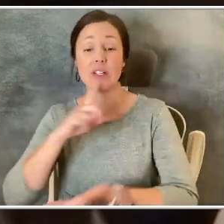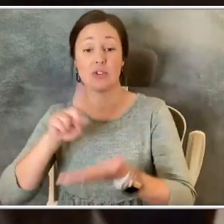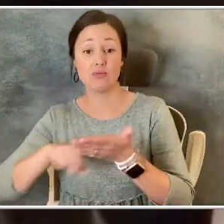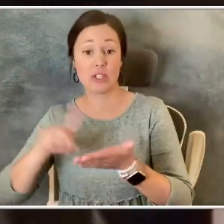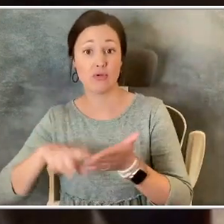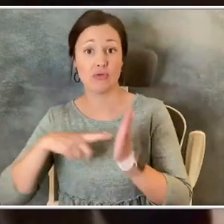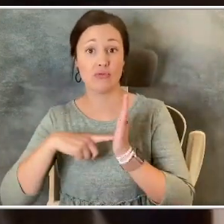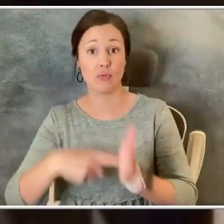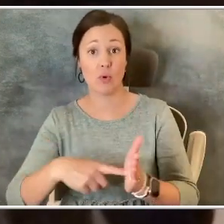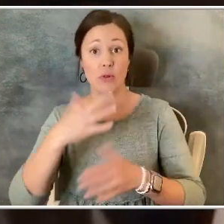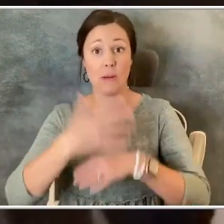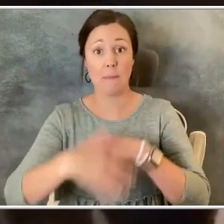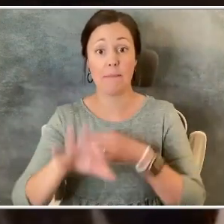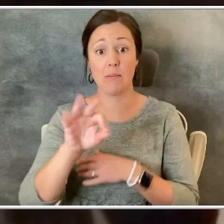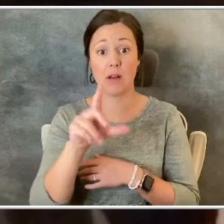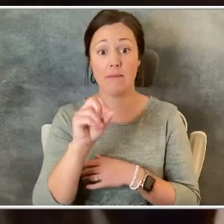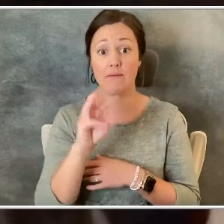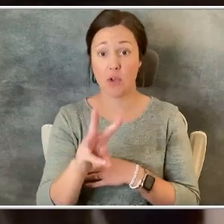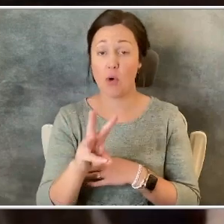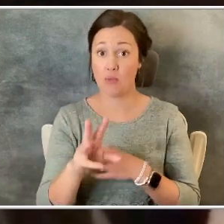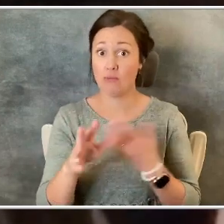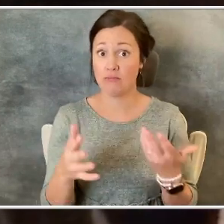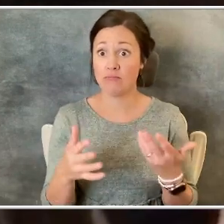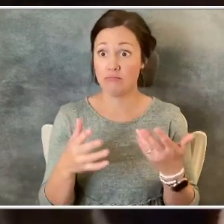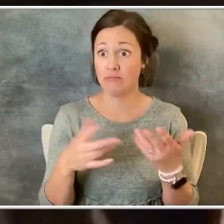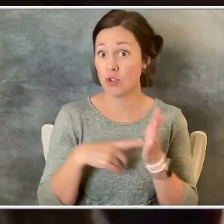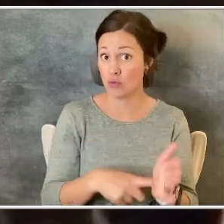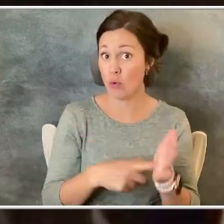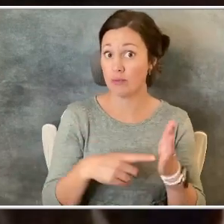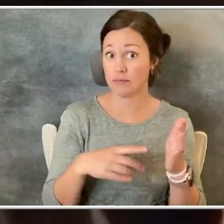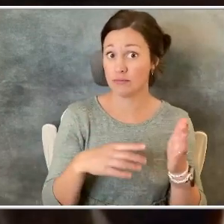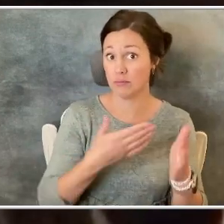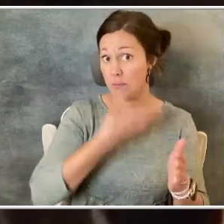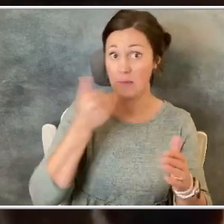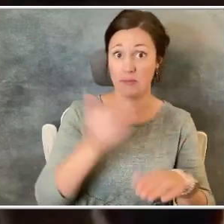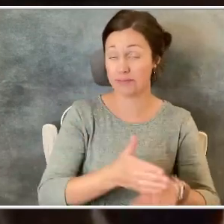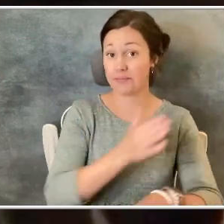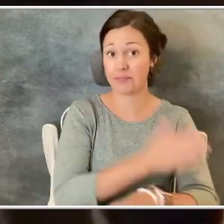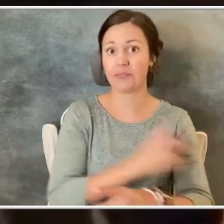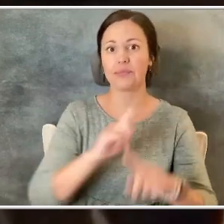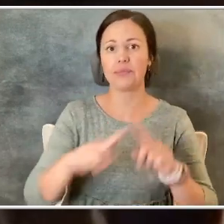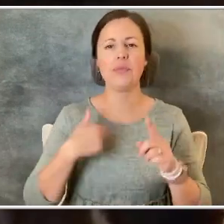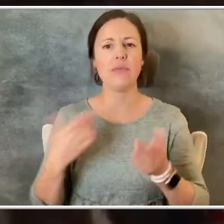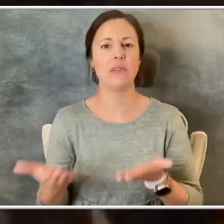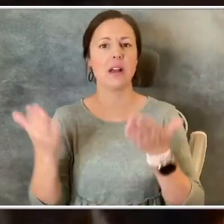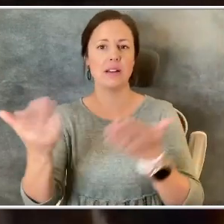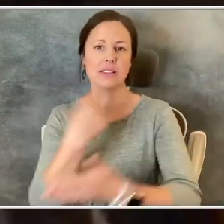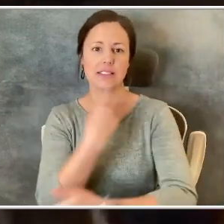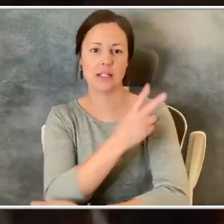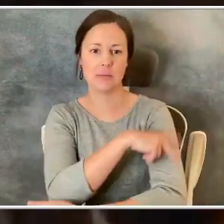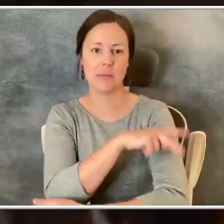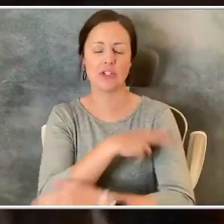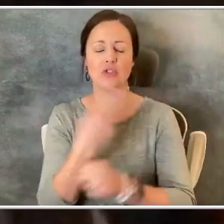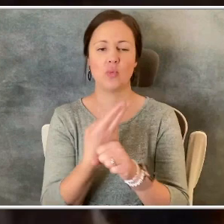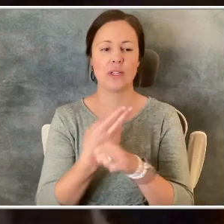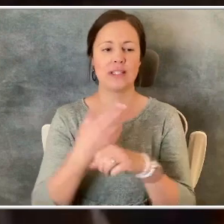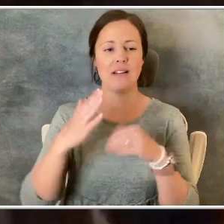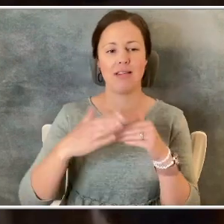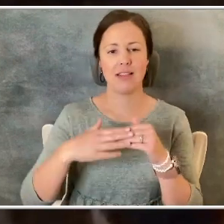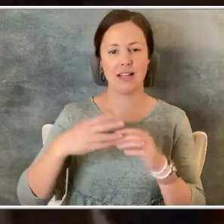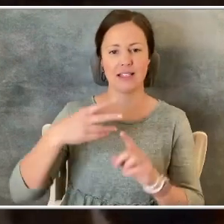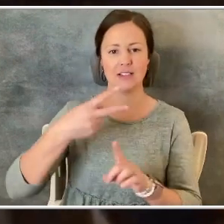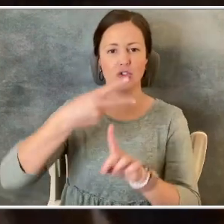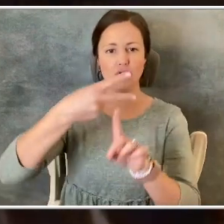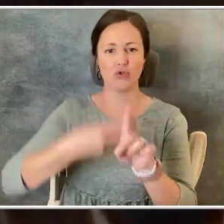flow, as stated, and compliance in the tissues. I suggest that they use it at least, 2 months